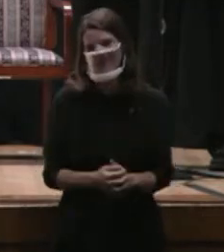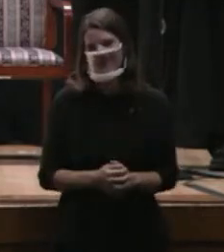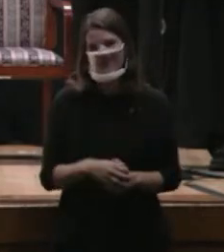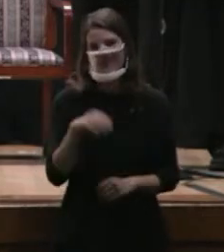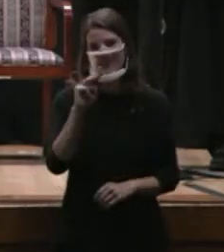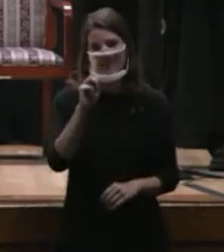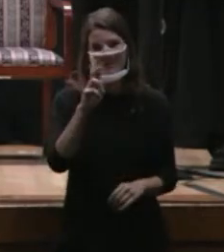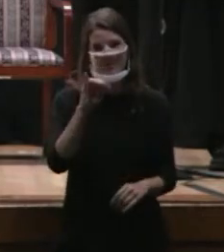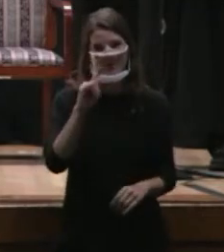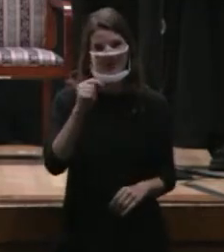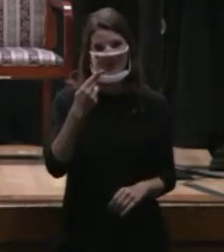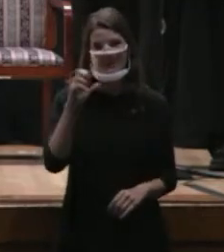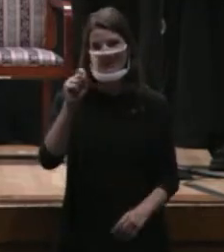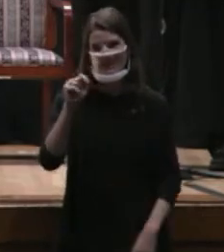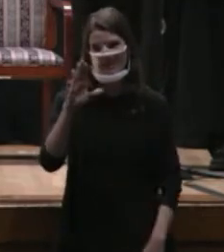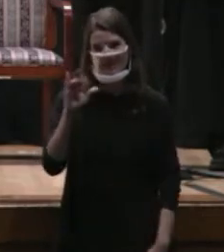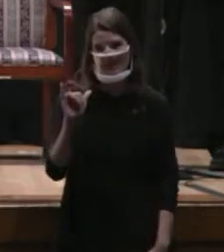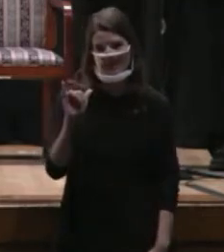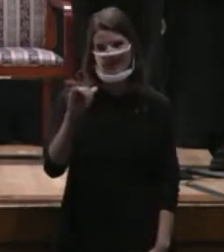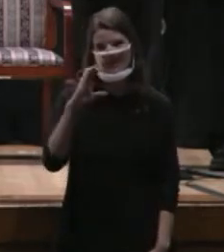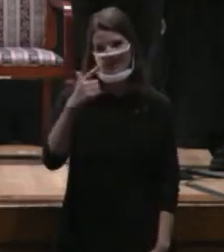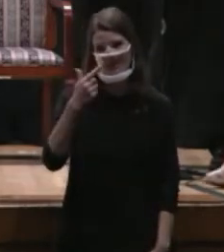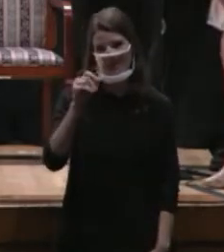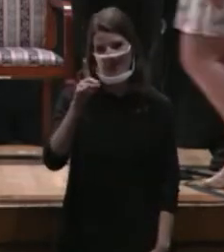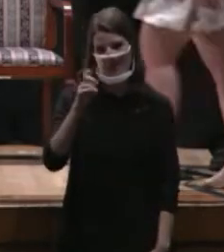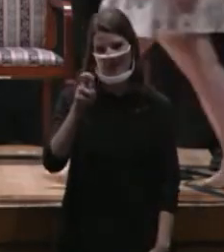Meredith Stacy Golden.